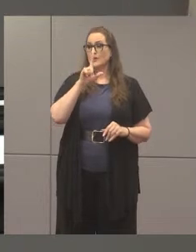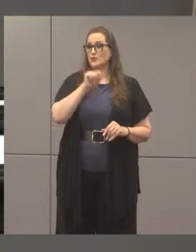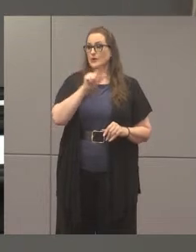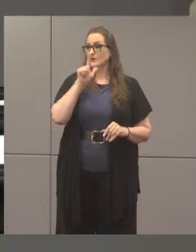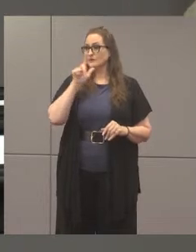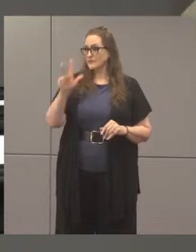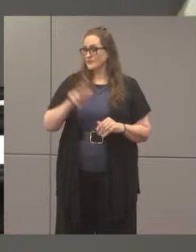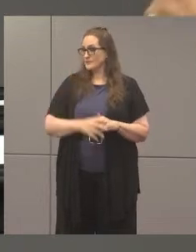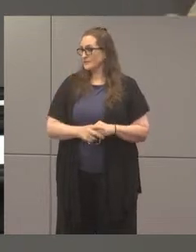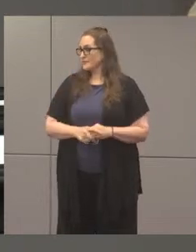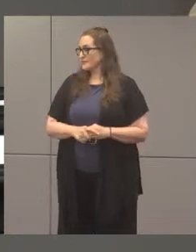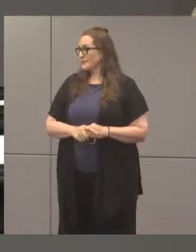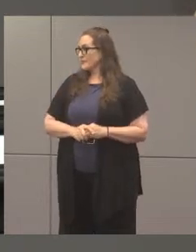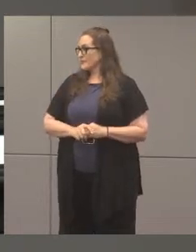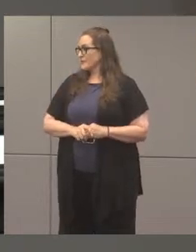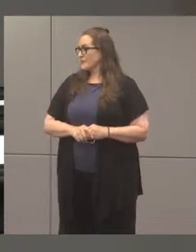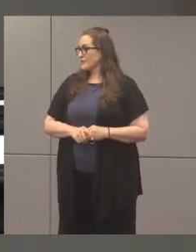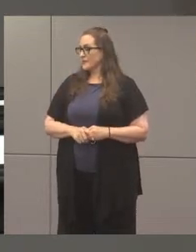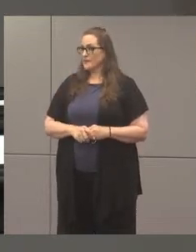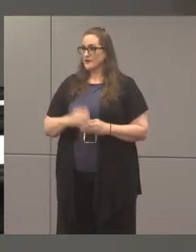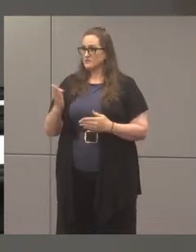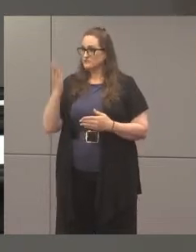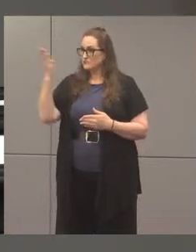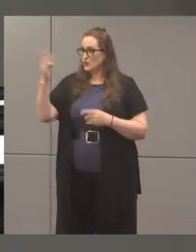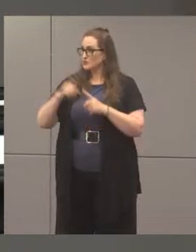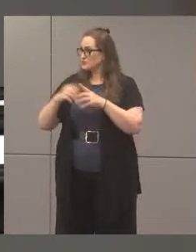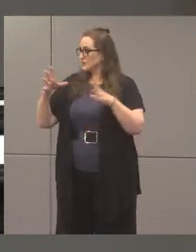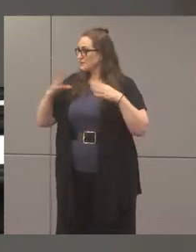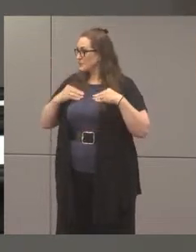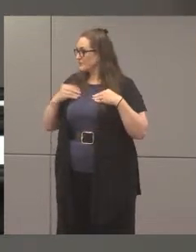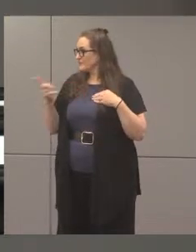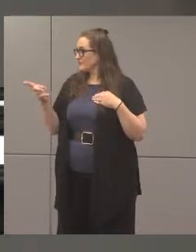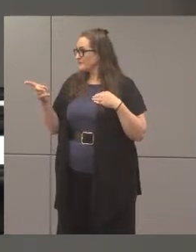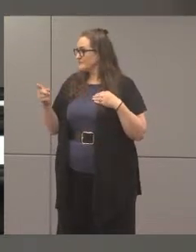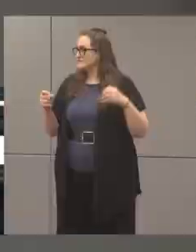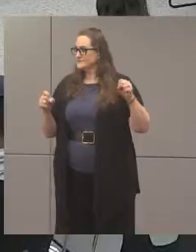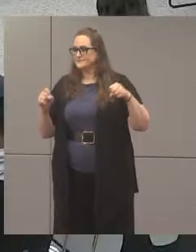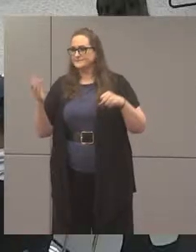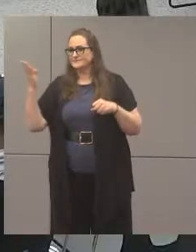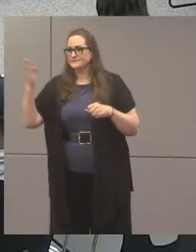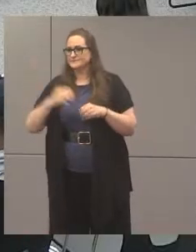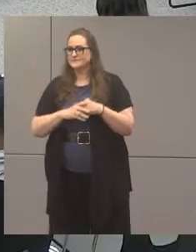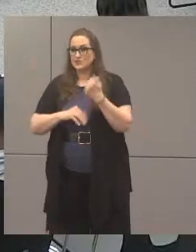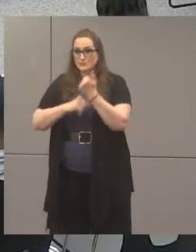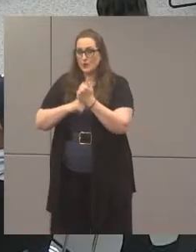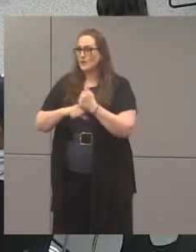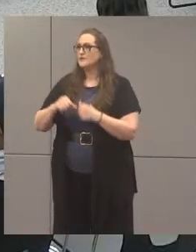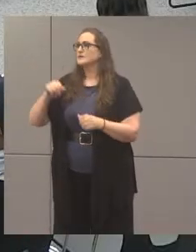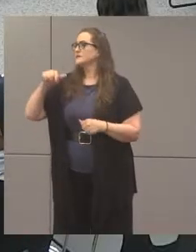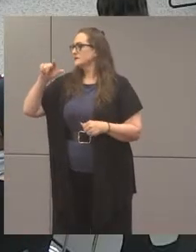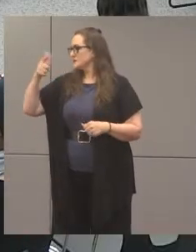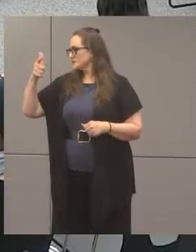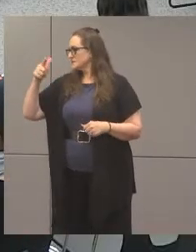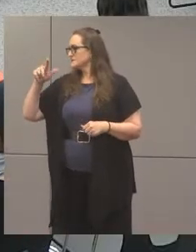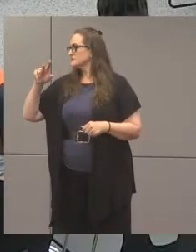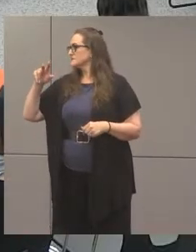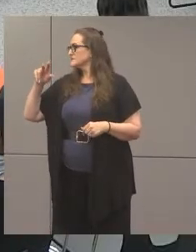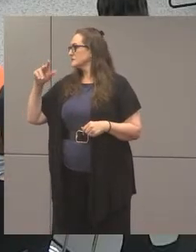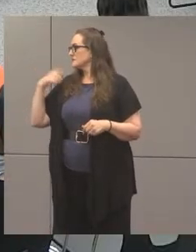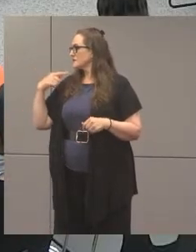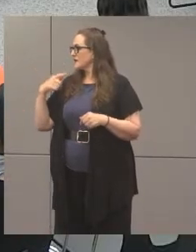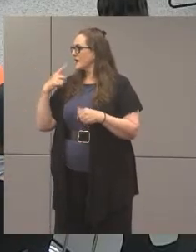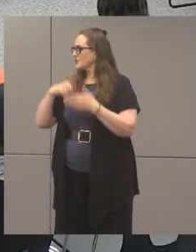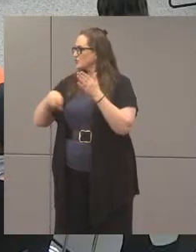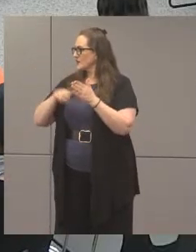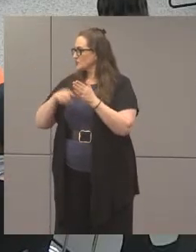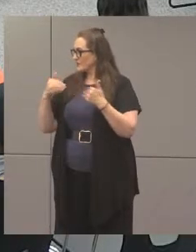2023. Is there a motion to approve the minutes? Support. We have a motion and we have a second. Do we have any corrections?